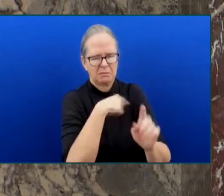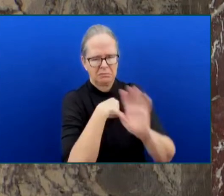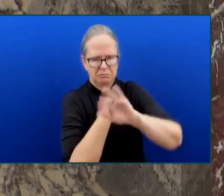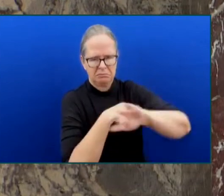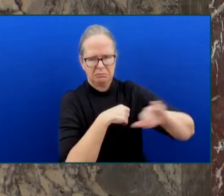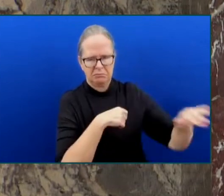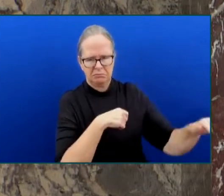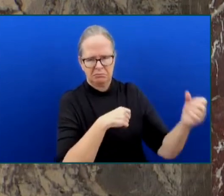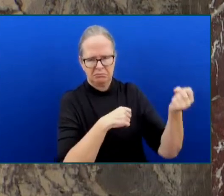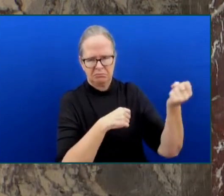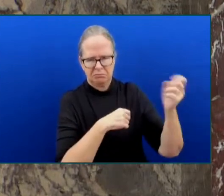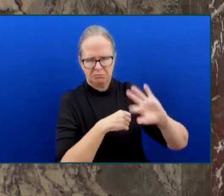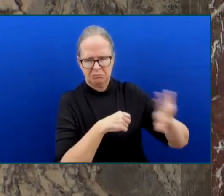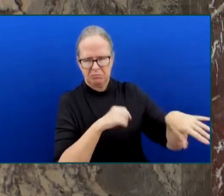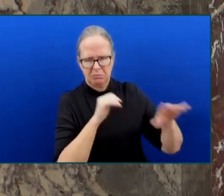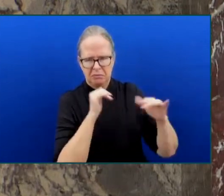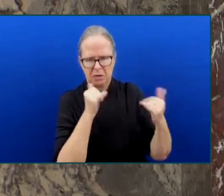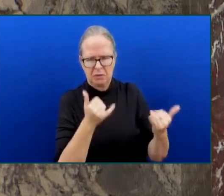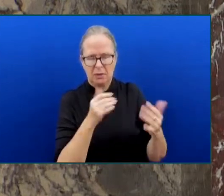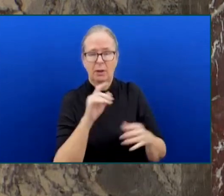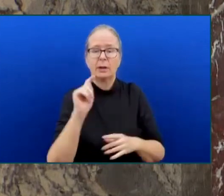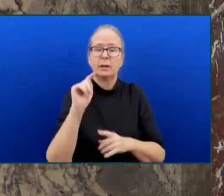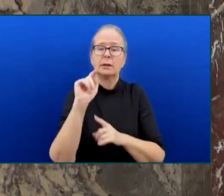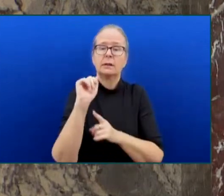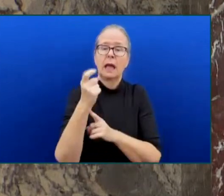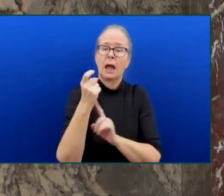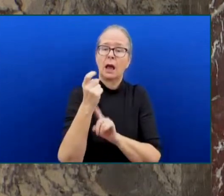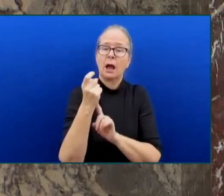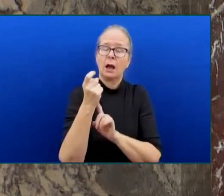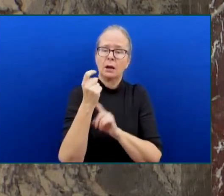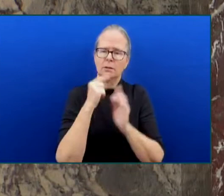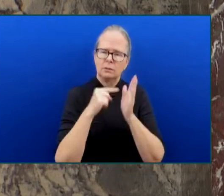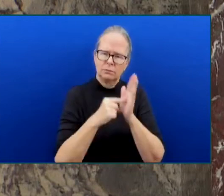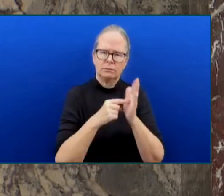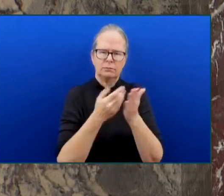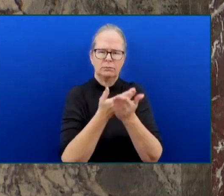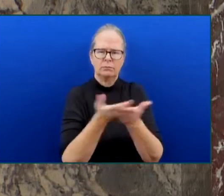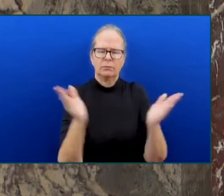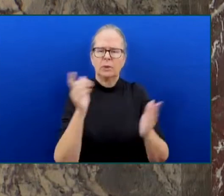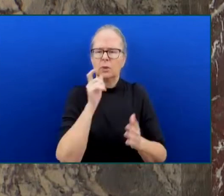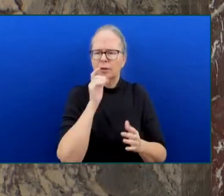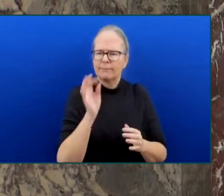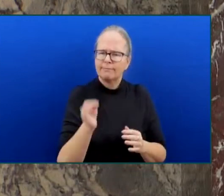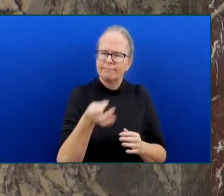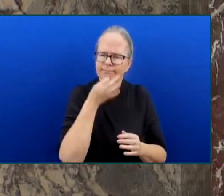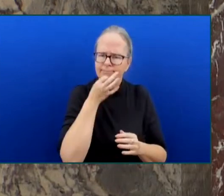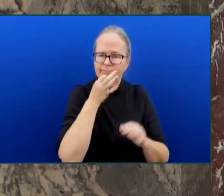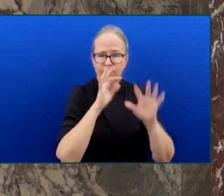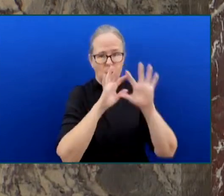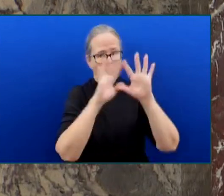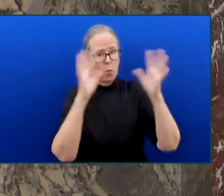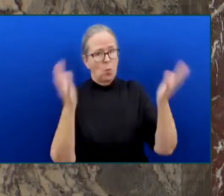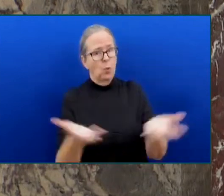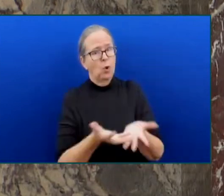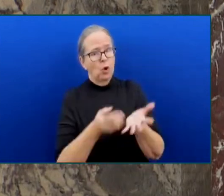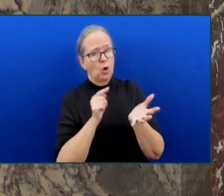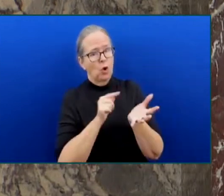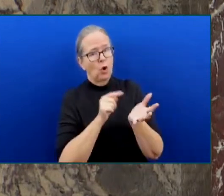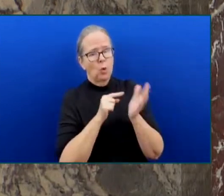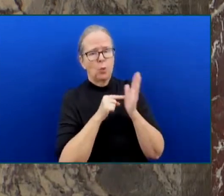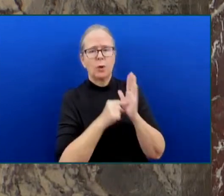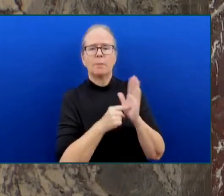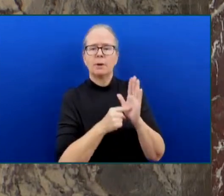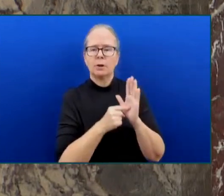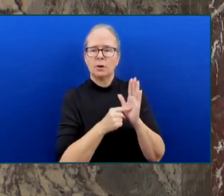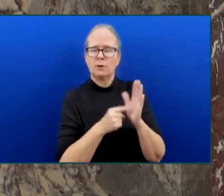been shown by experts around the world as one of the most efficient and effective means of reducing